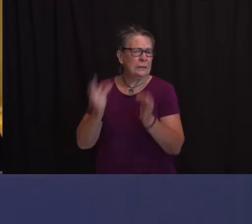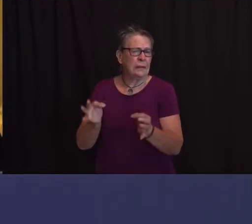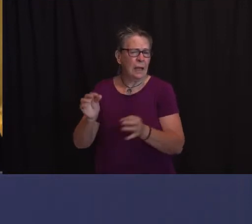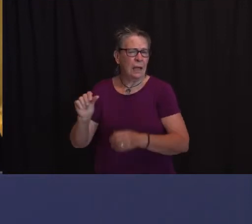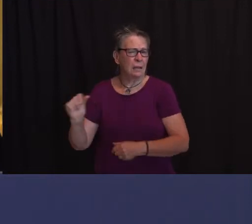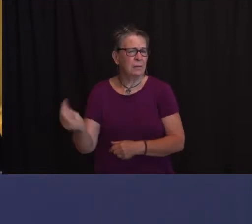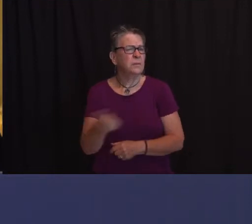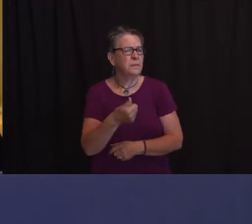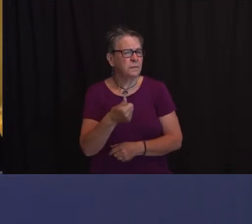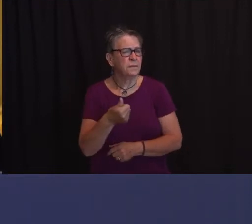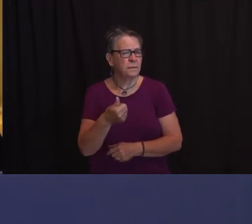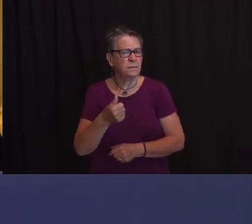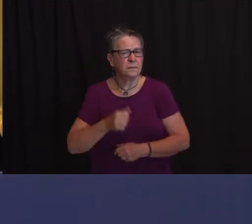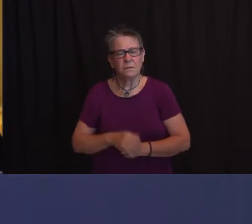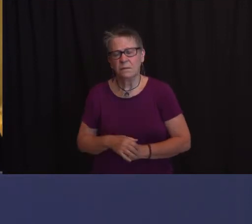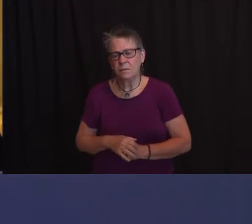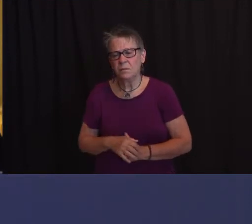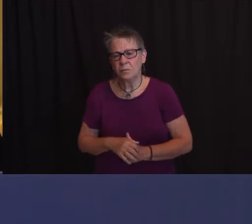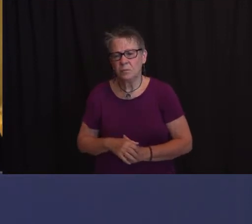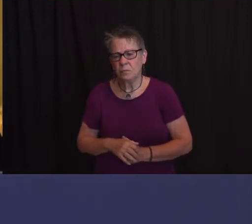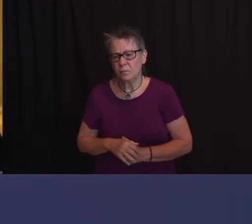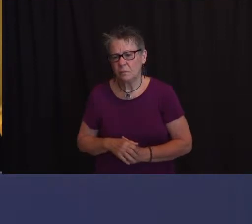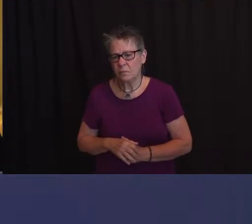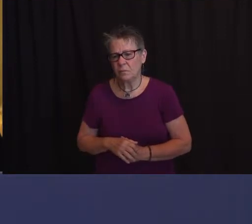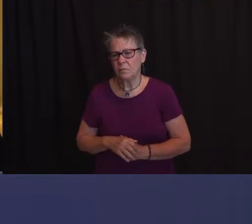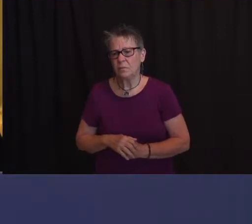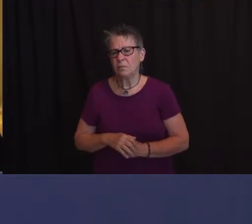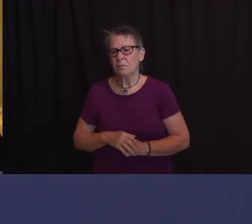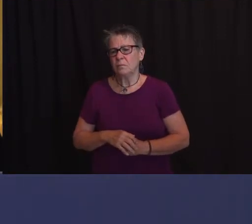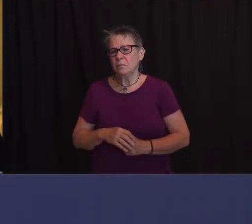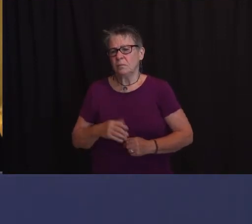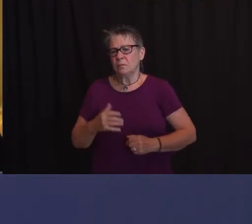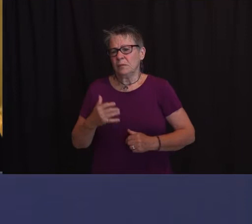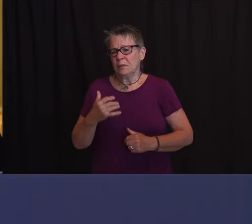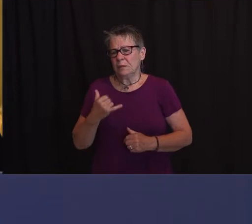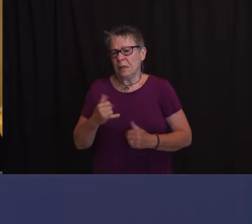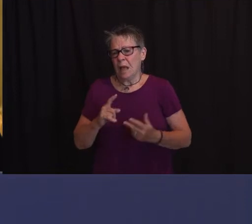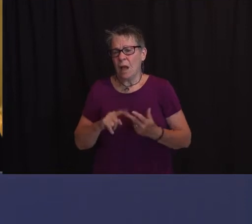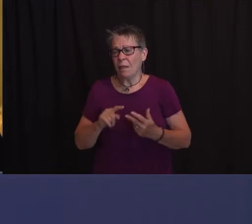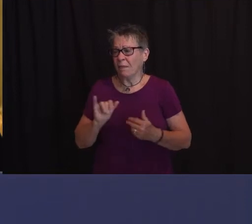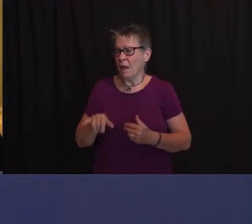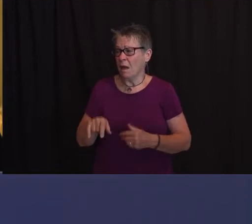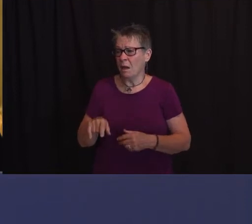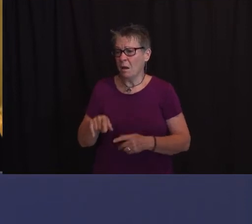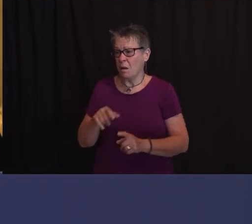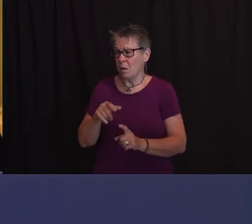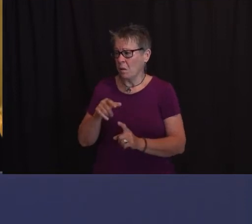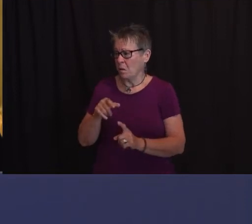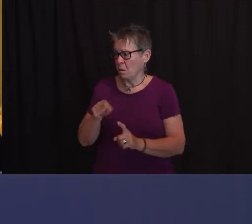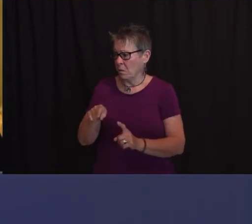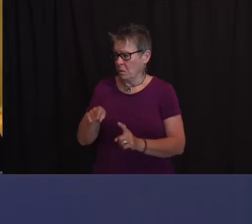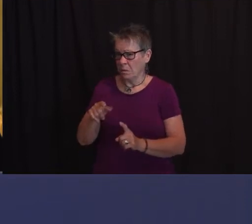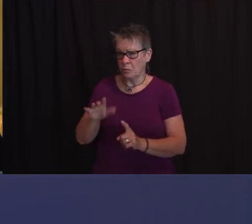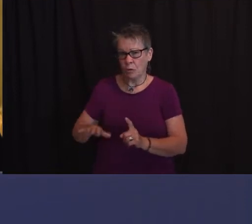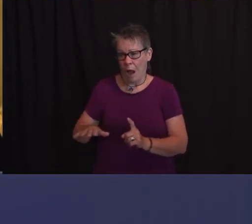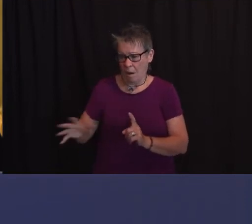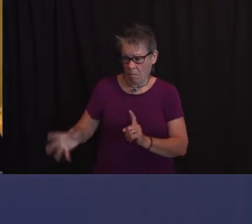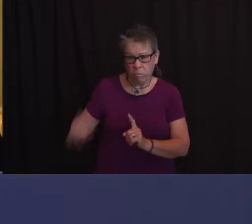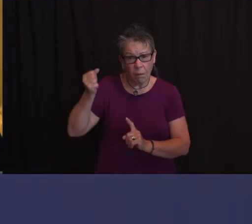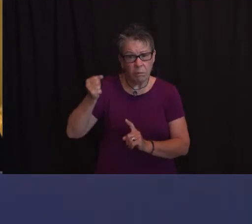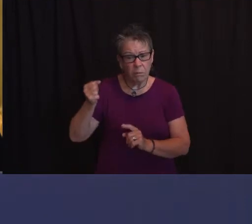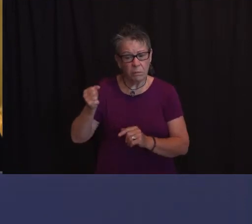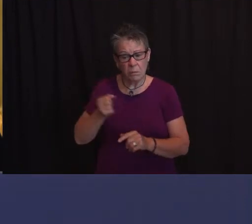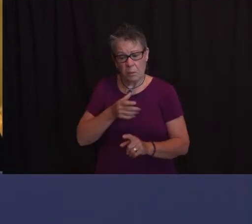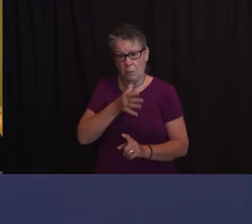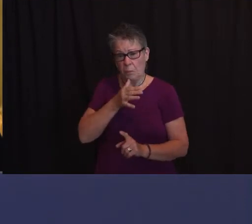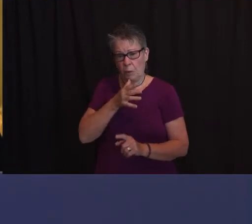I mean, that was an awful, unspeakable tragedy. I'll let Pat and/or Paramel speak to that. But God bless that woman, and